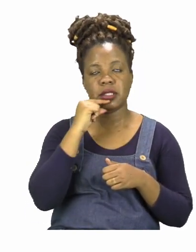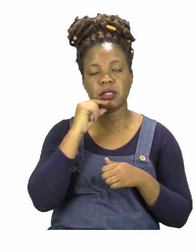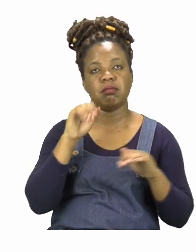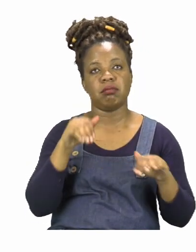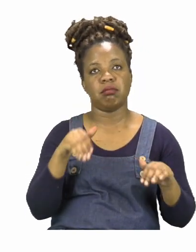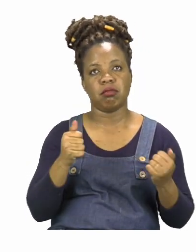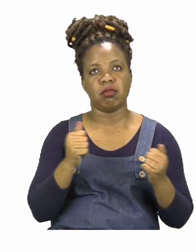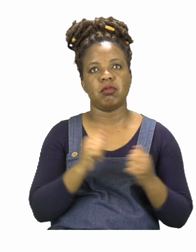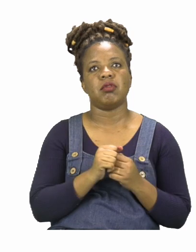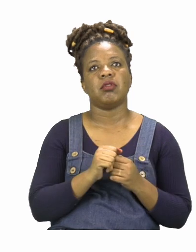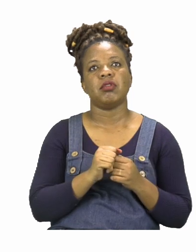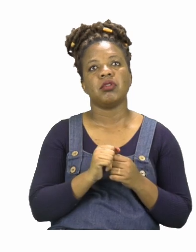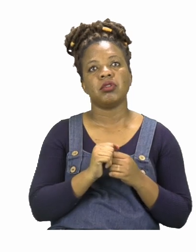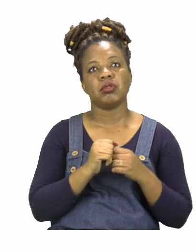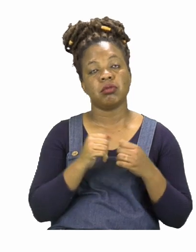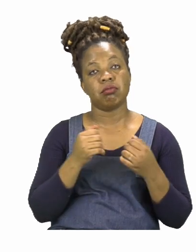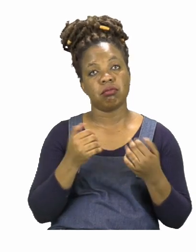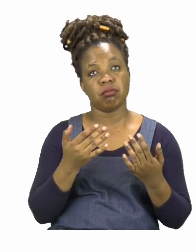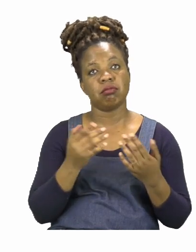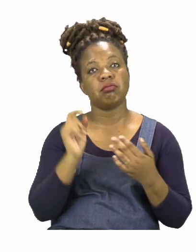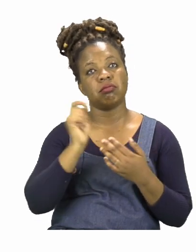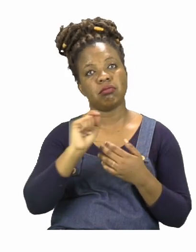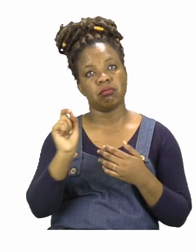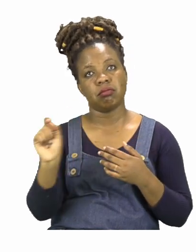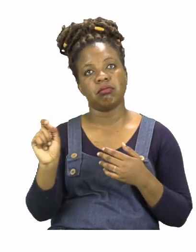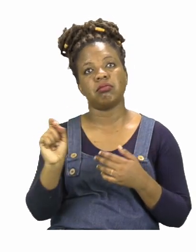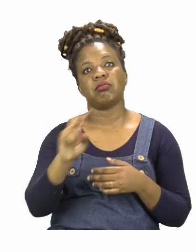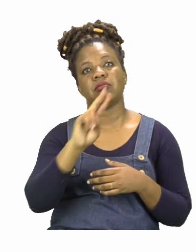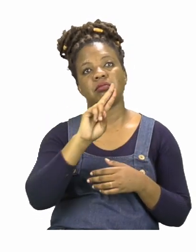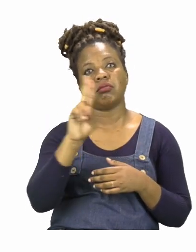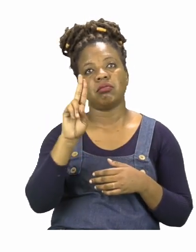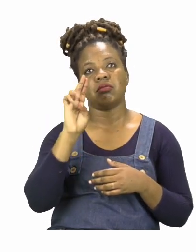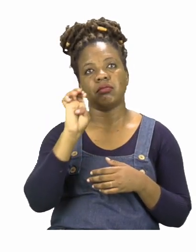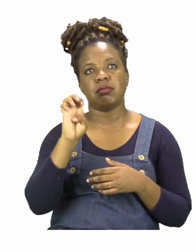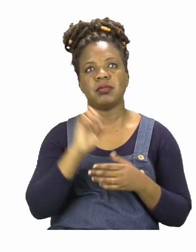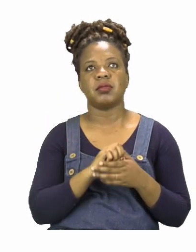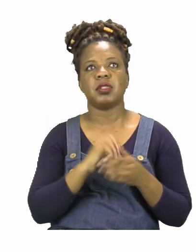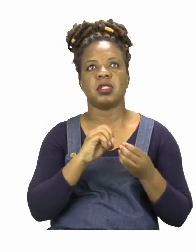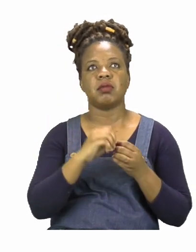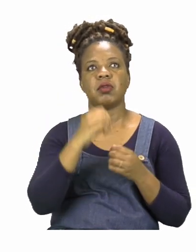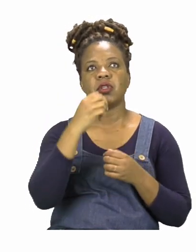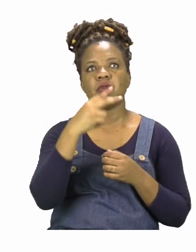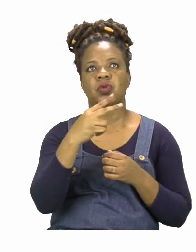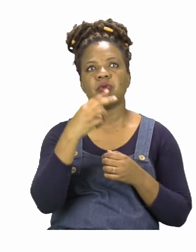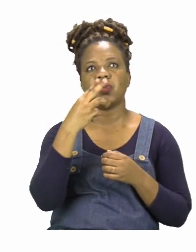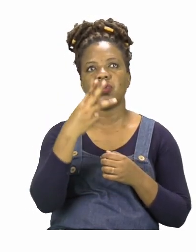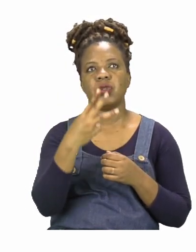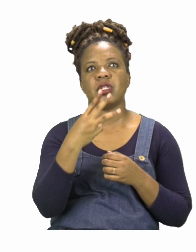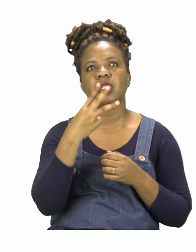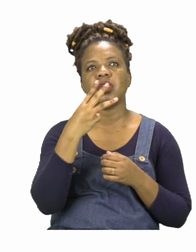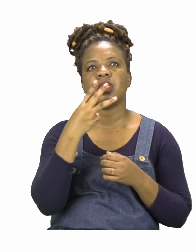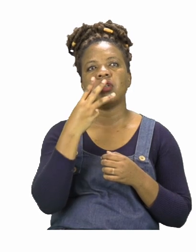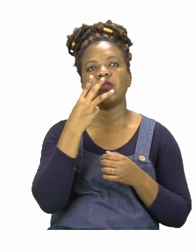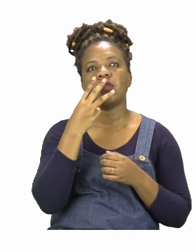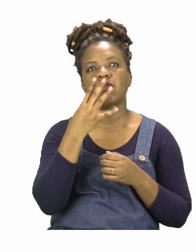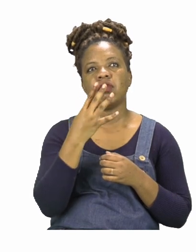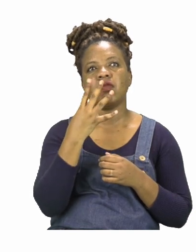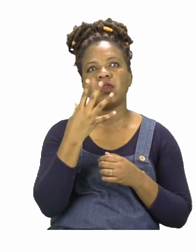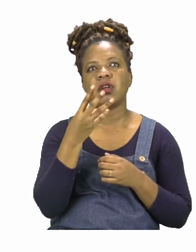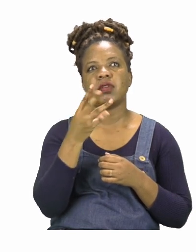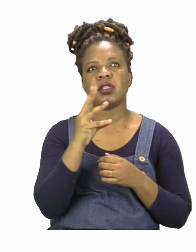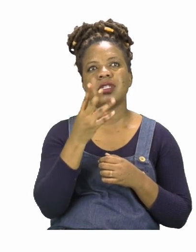word he on the dash. You are going to do the rest, number 2 to number 9, by